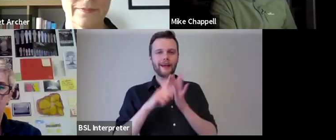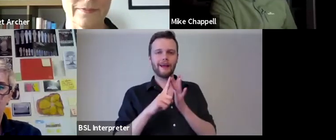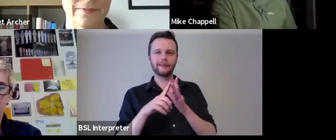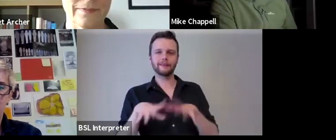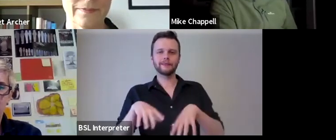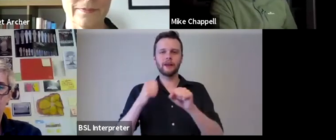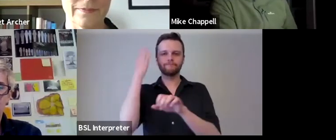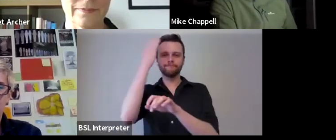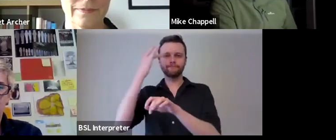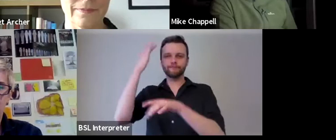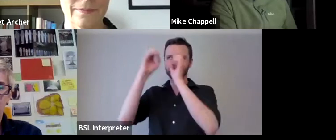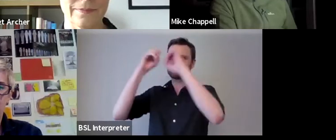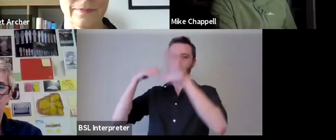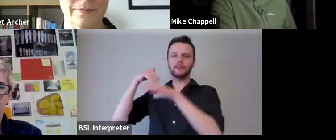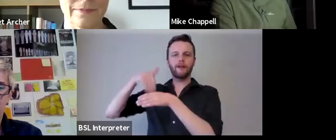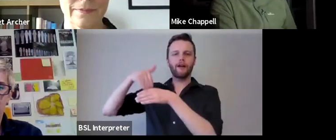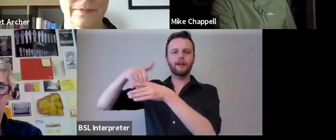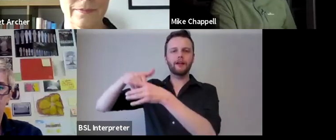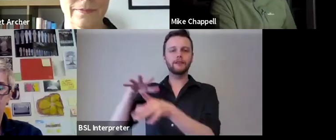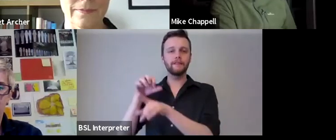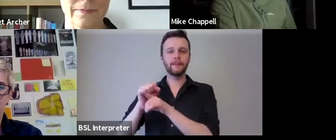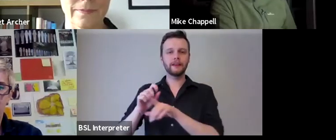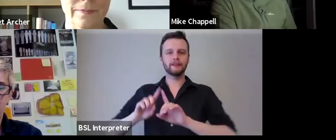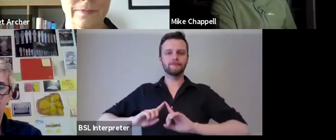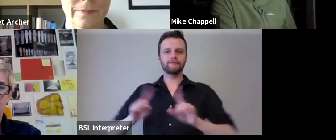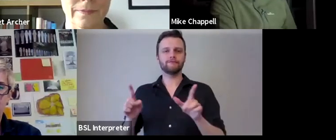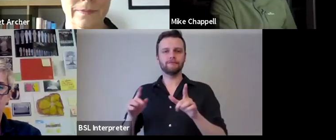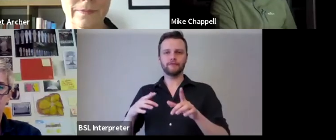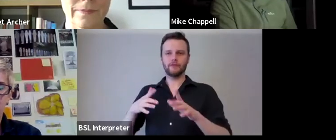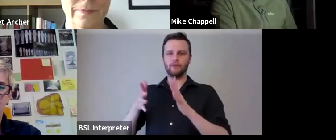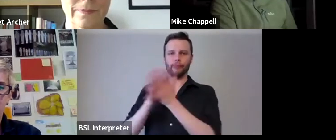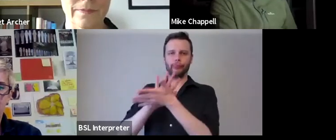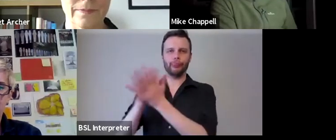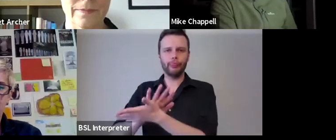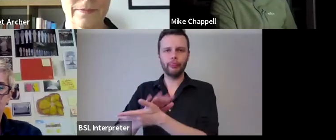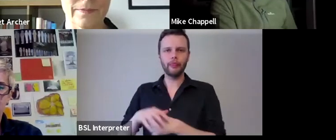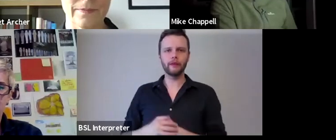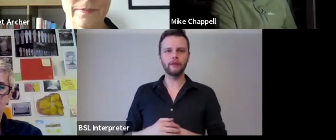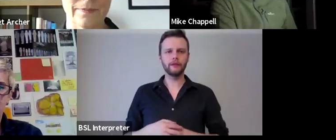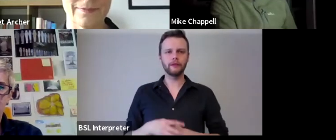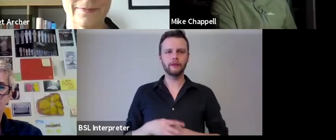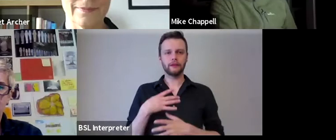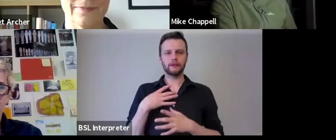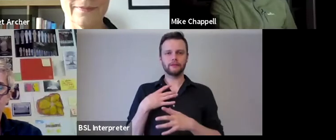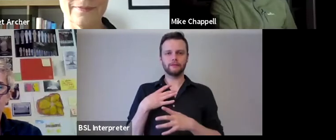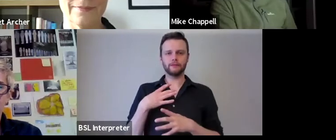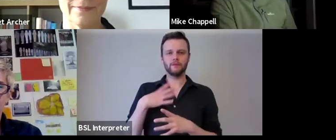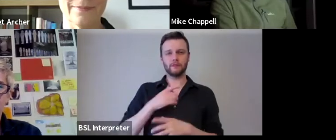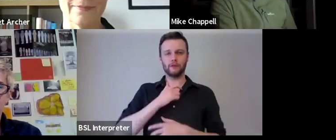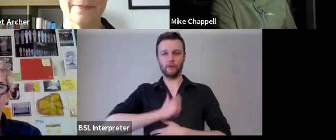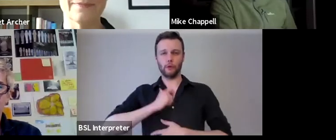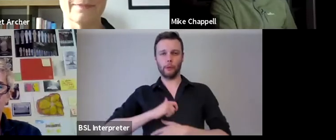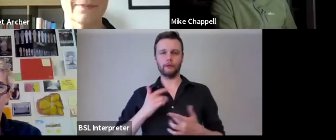of archives to narrate a differential wave of catastrophes outside the purview of human perceptual